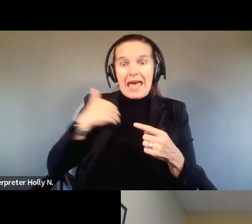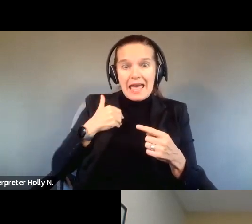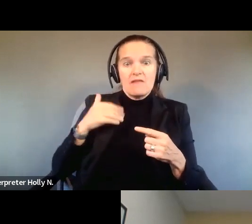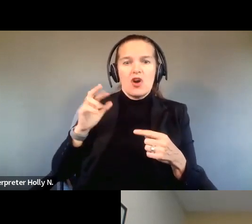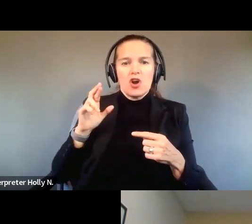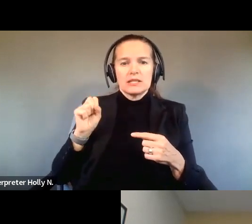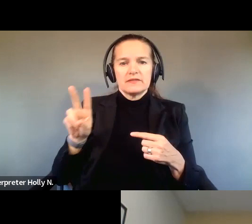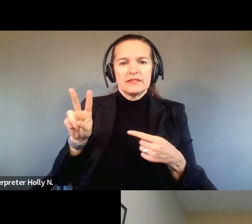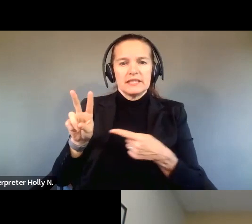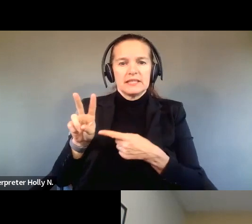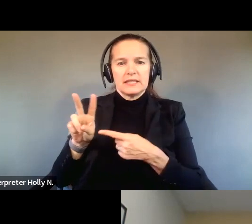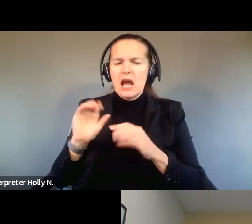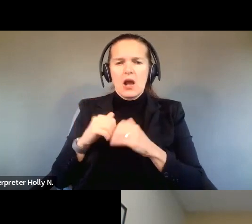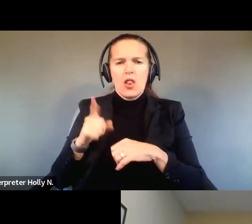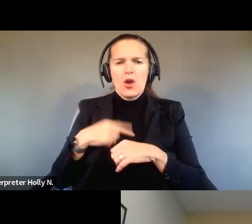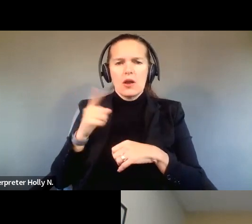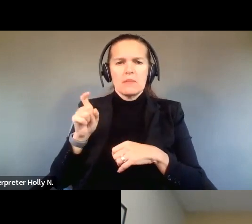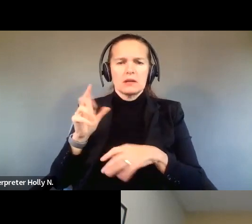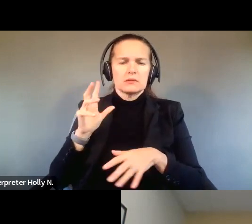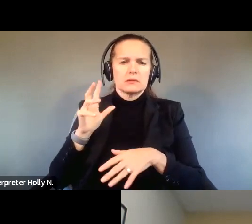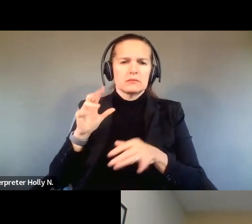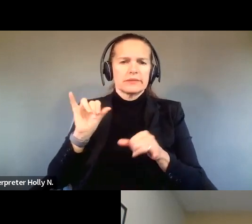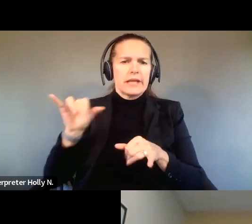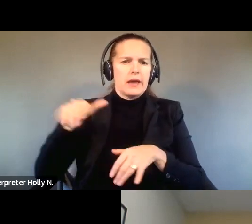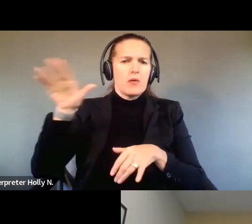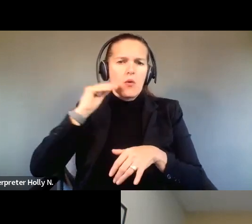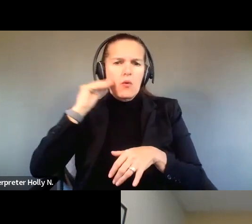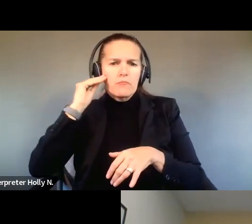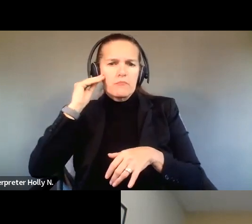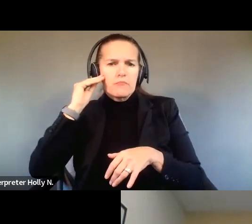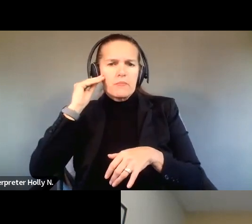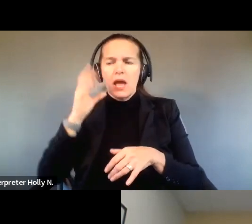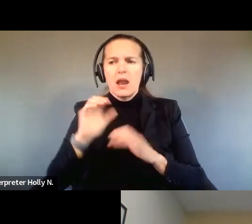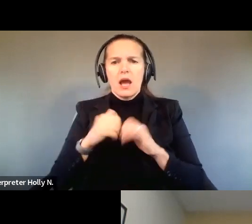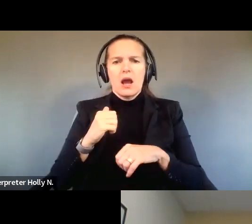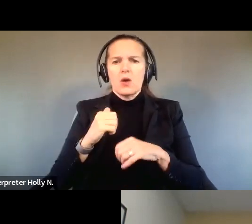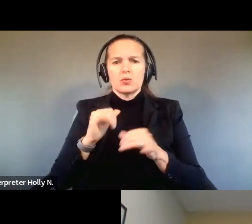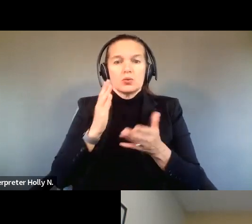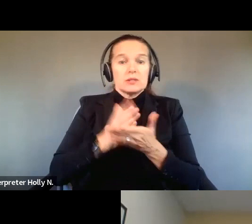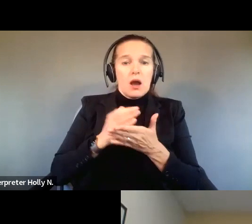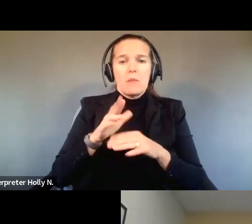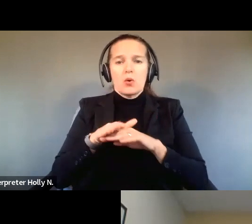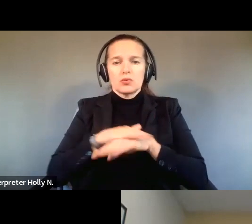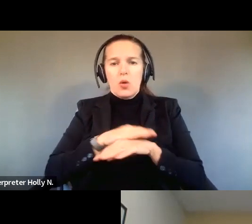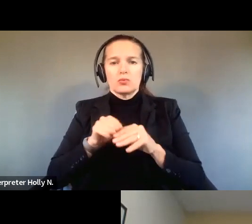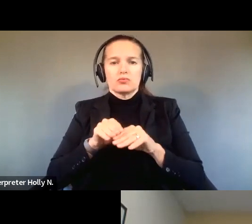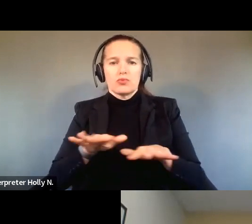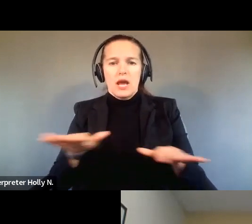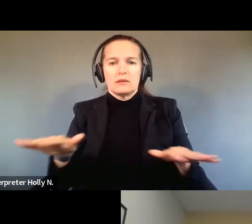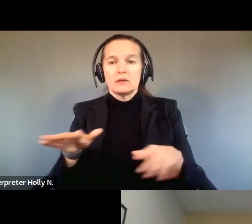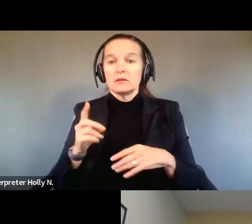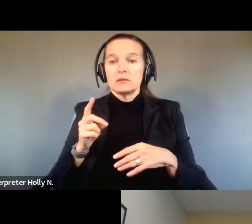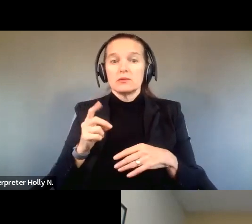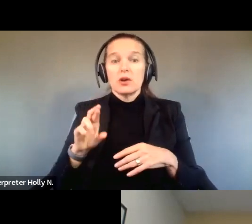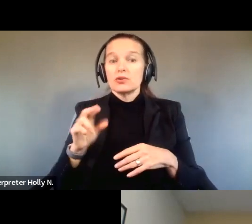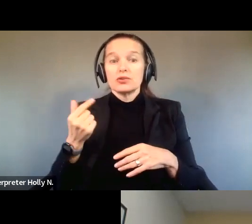how long they need to be out of school, and most importantly, how to stop or slow the spread. Dr. Green, do you want to start with